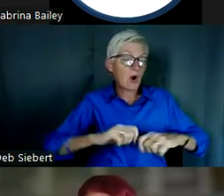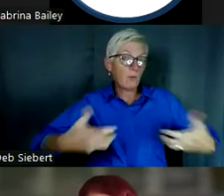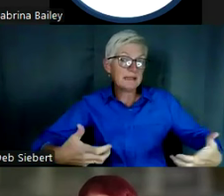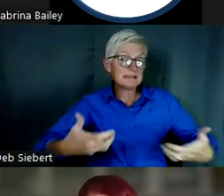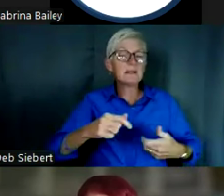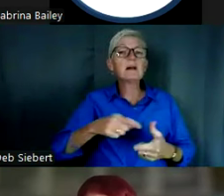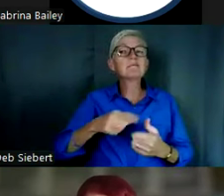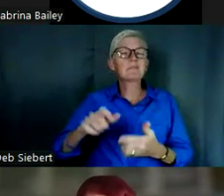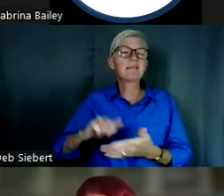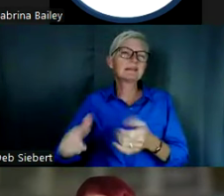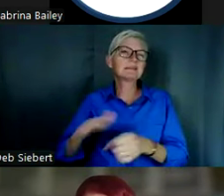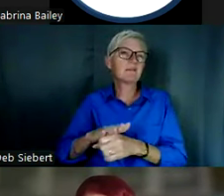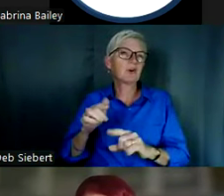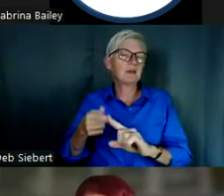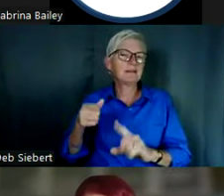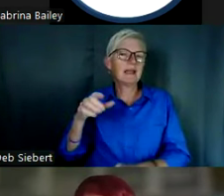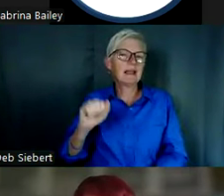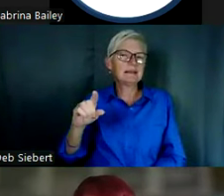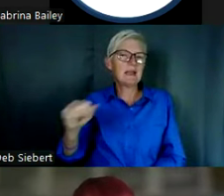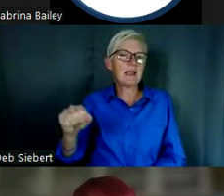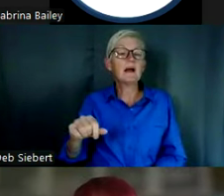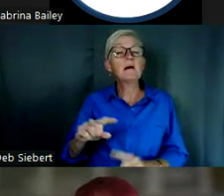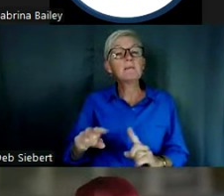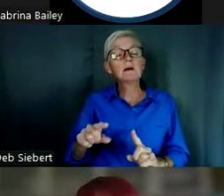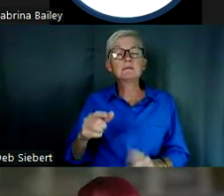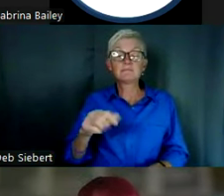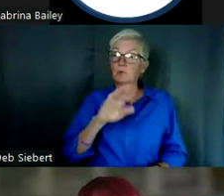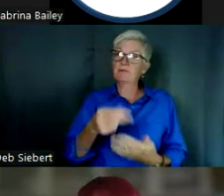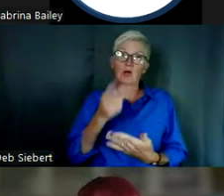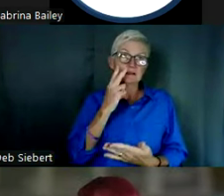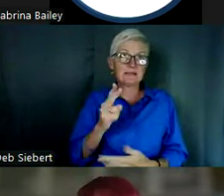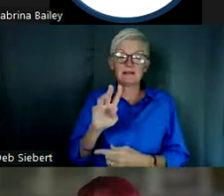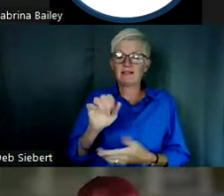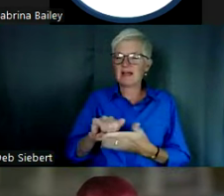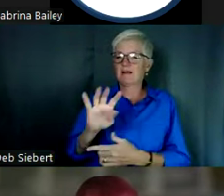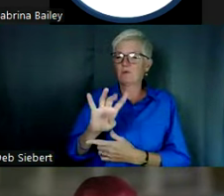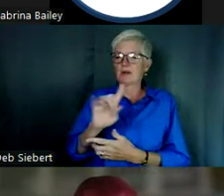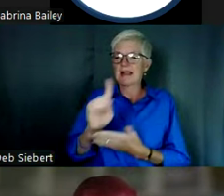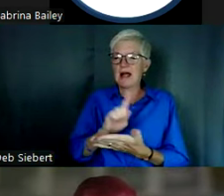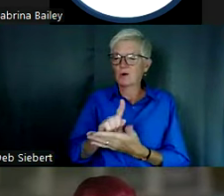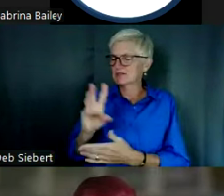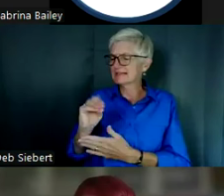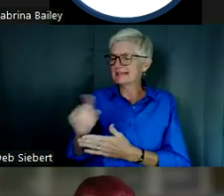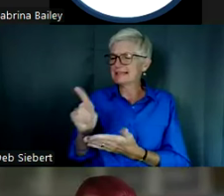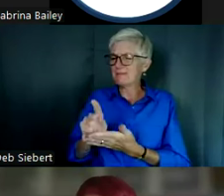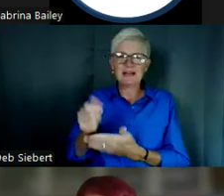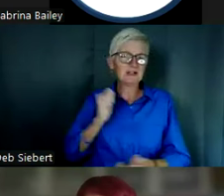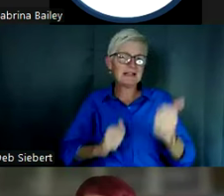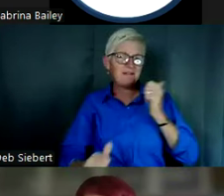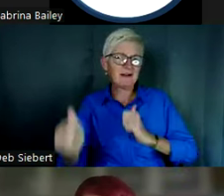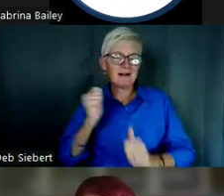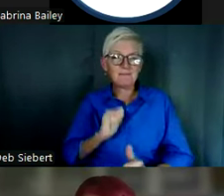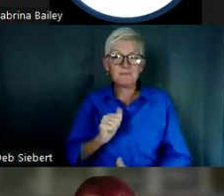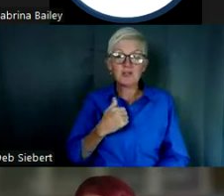covered under the ADA. But let's say we've all seen the 48 hours or the 60 minutes shows where you take two